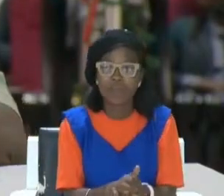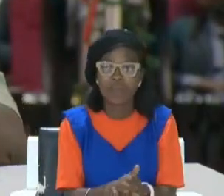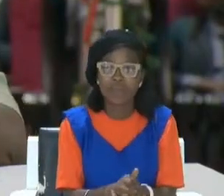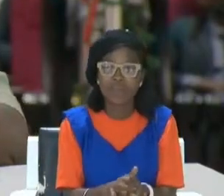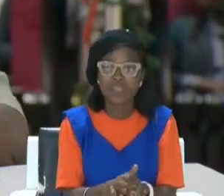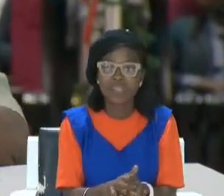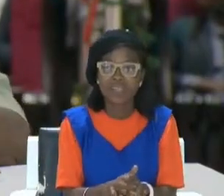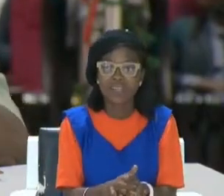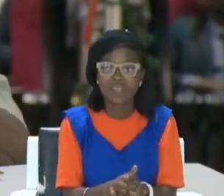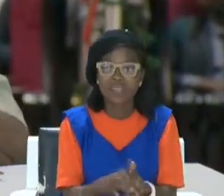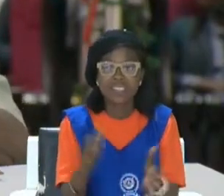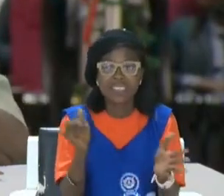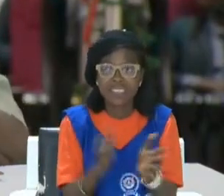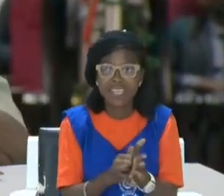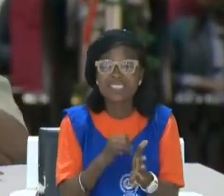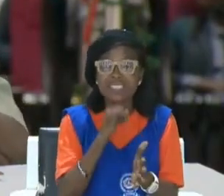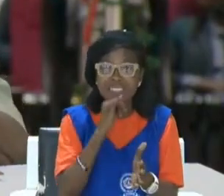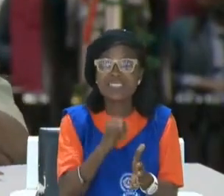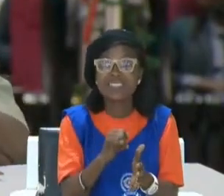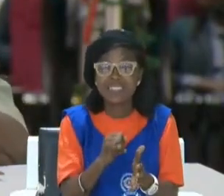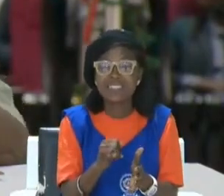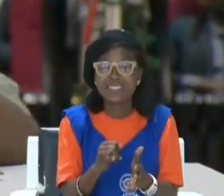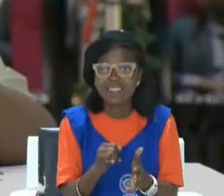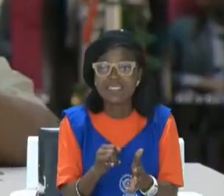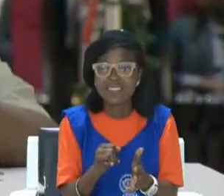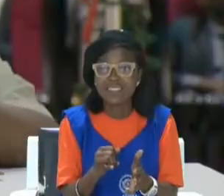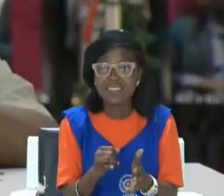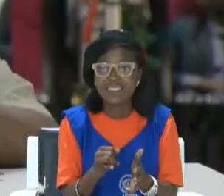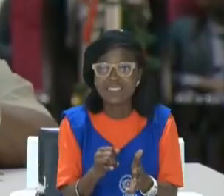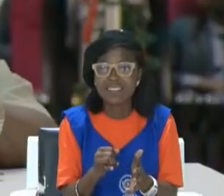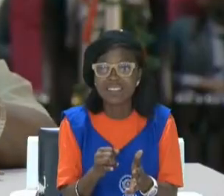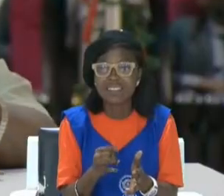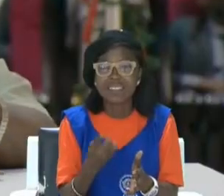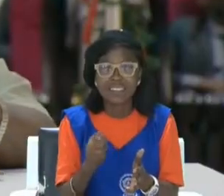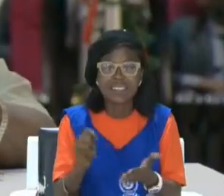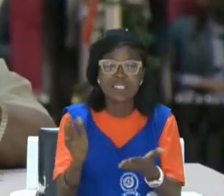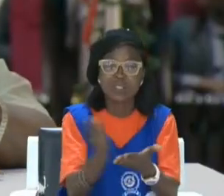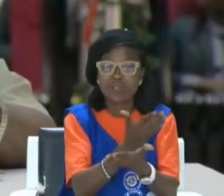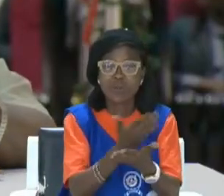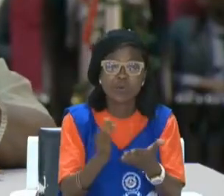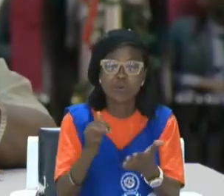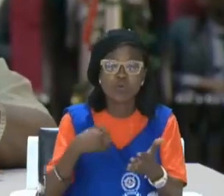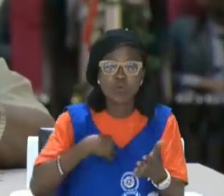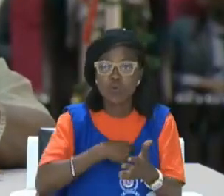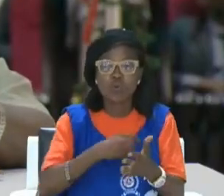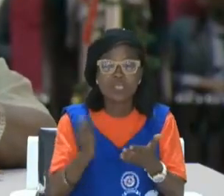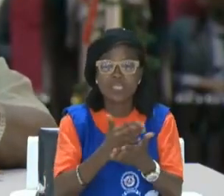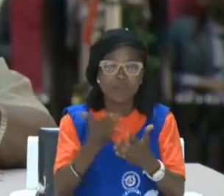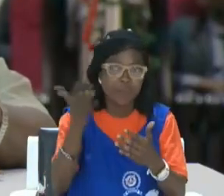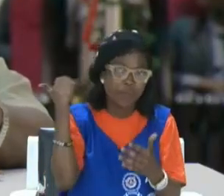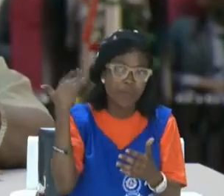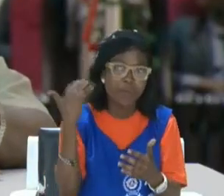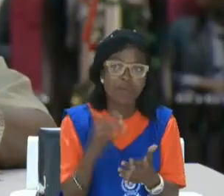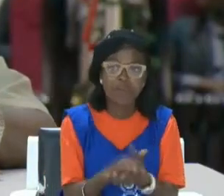That's the chorus of the song that we sang earlier.